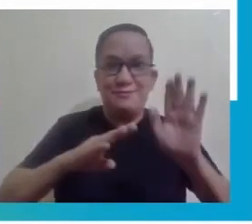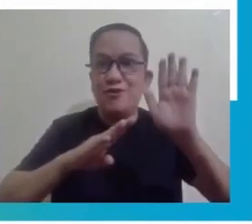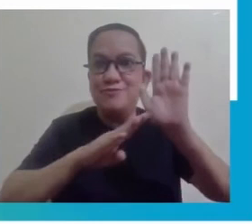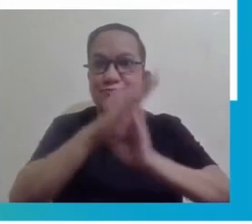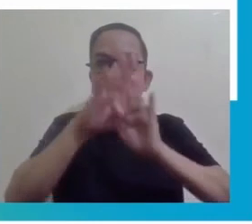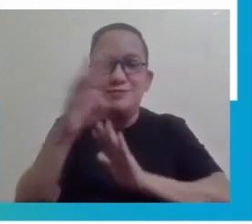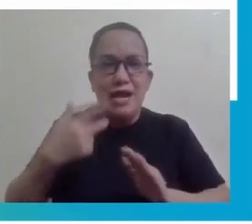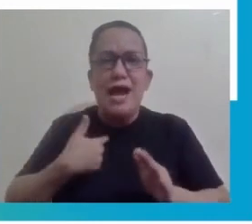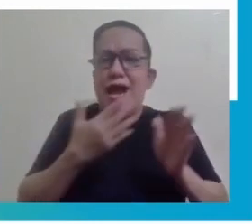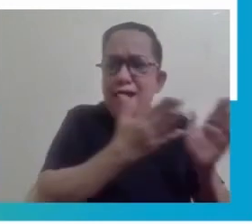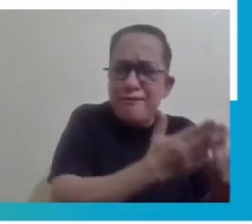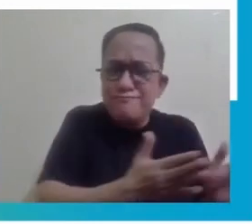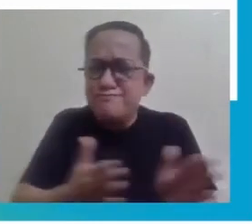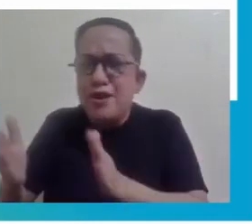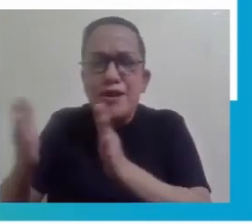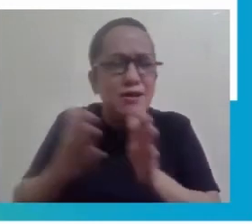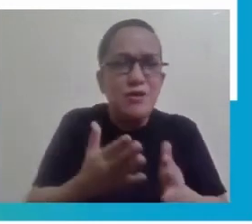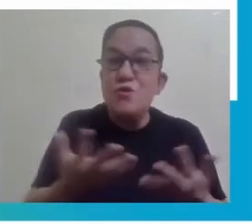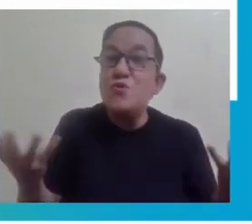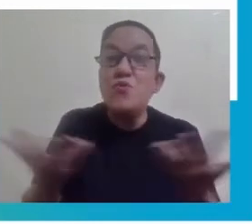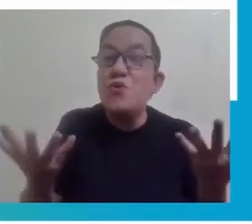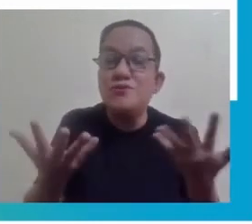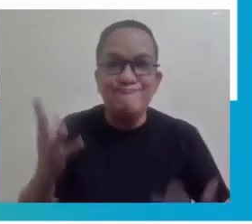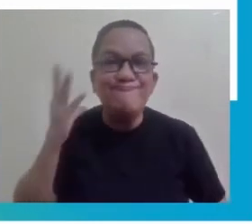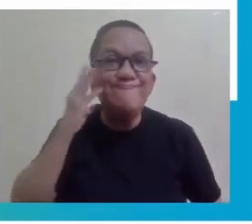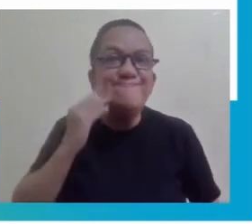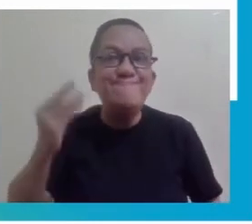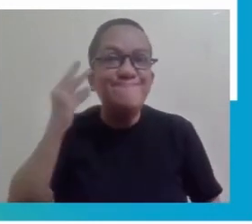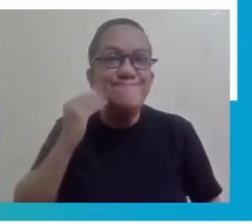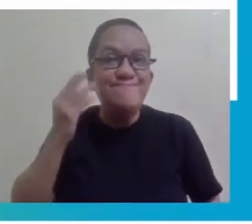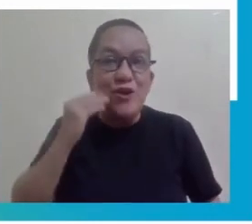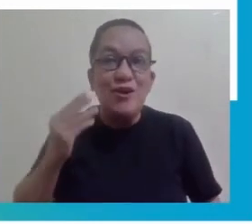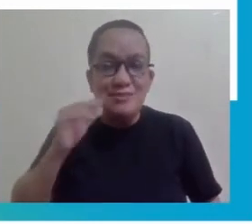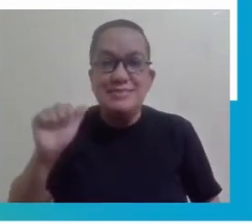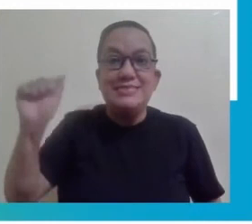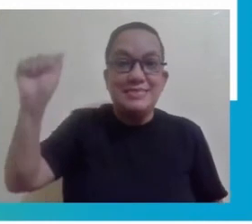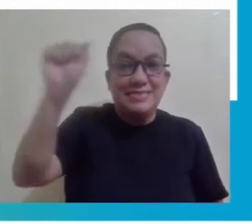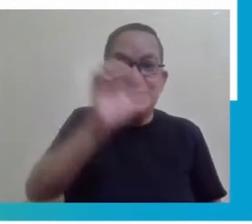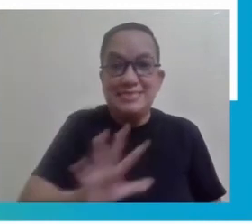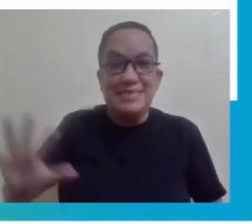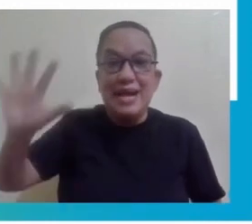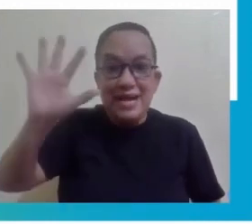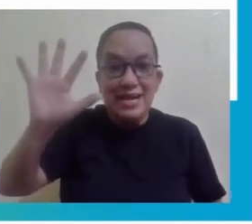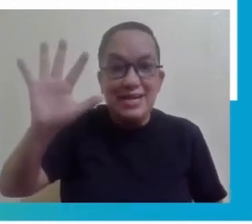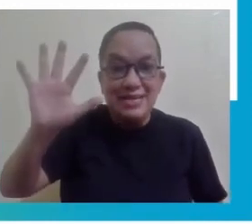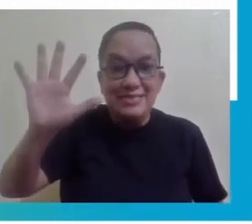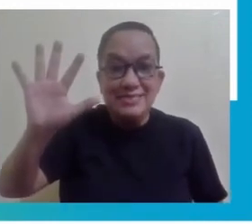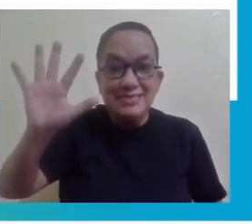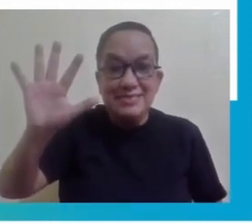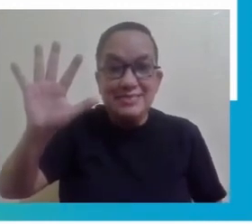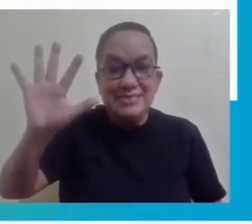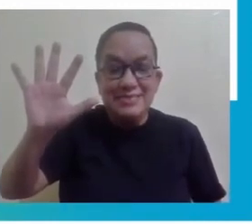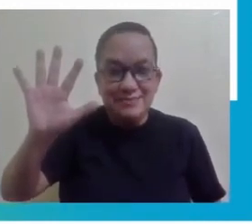expanding on our experiences in East Asia and the Mekong sub-region. This lab and an associated